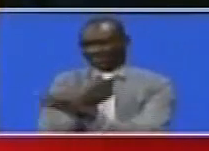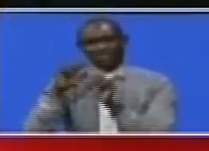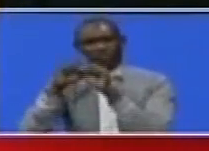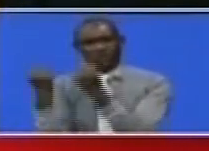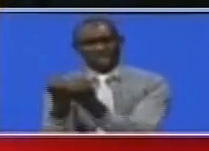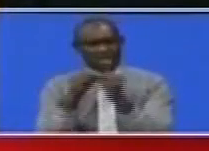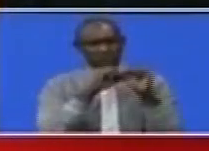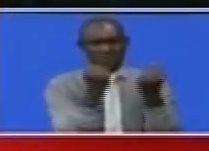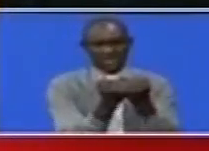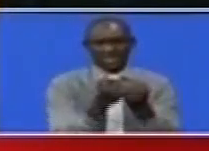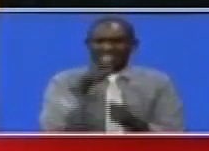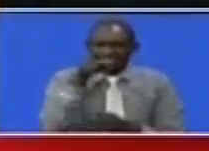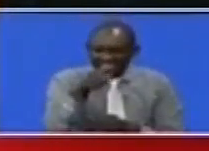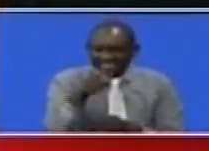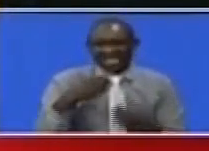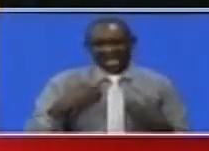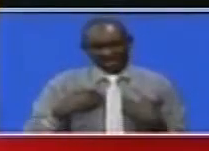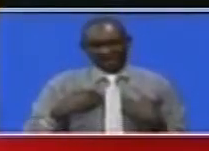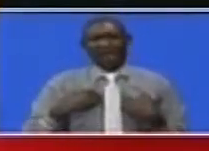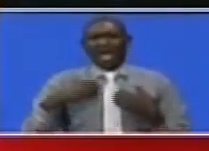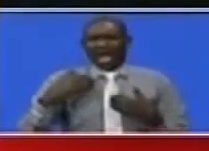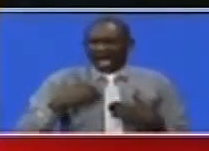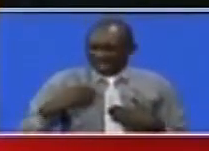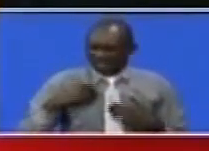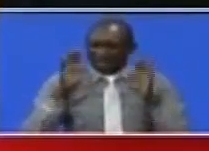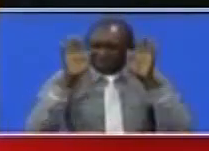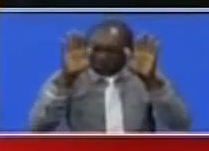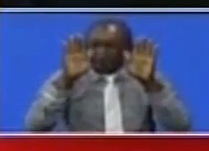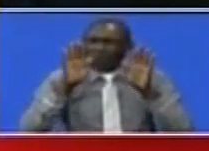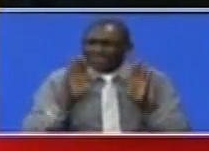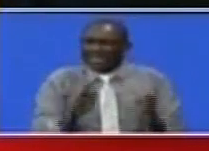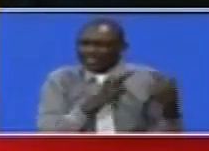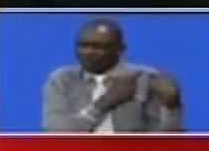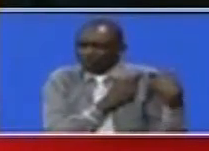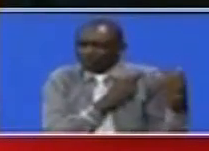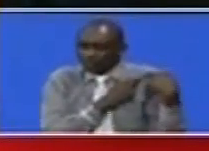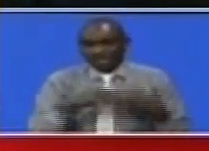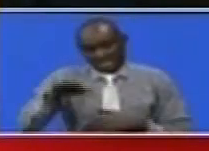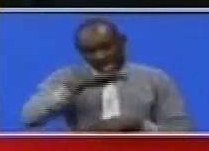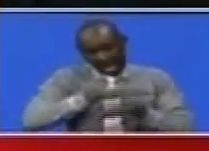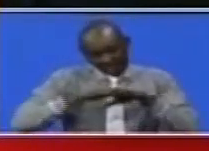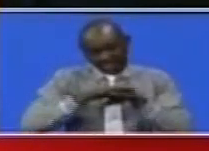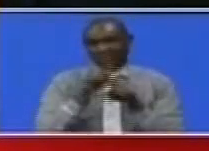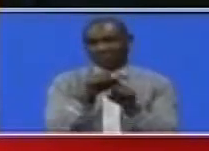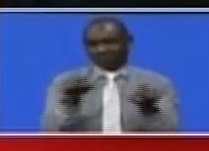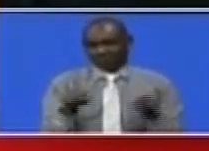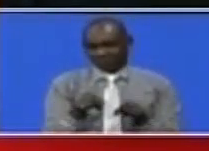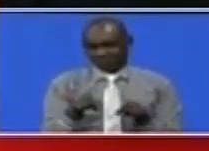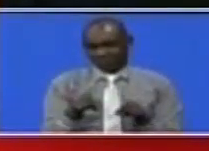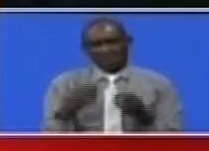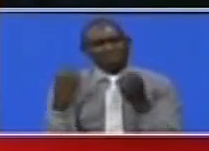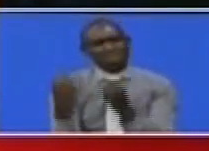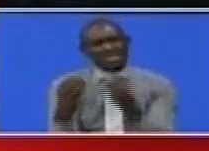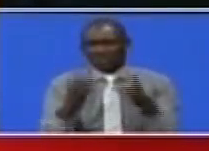society which plays a significant role in the region. In